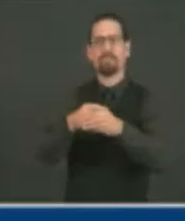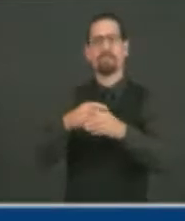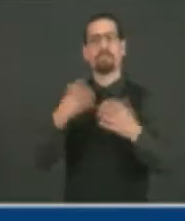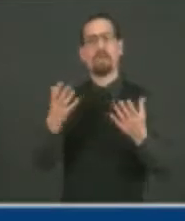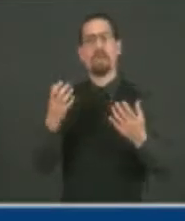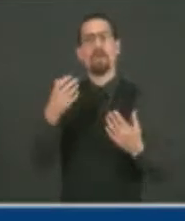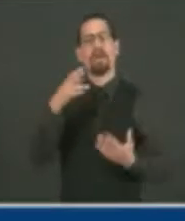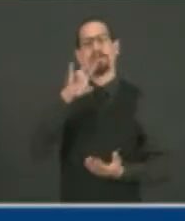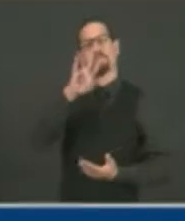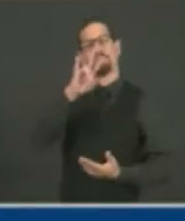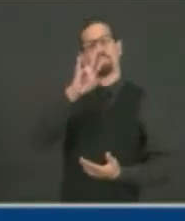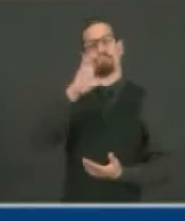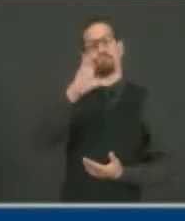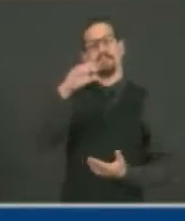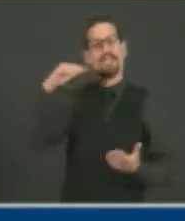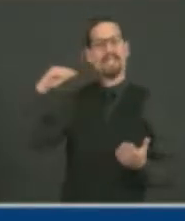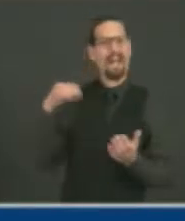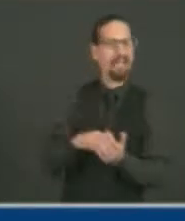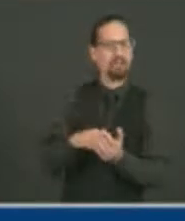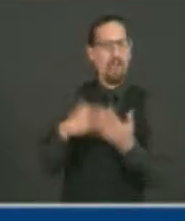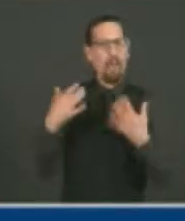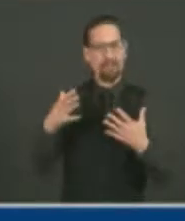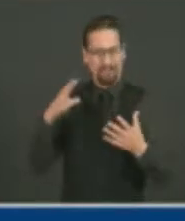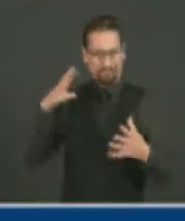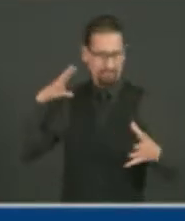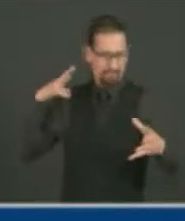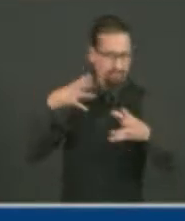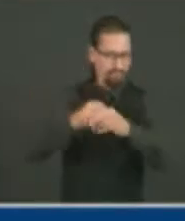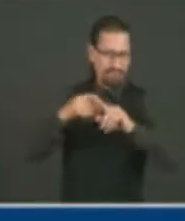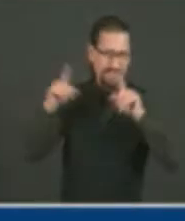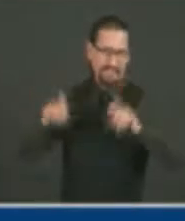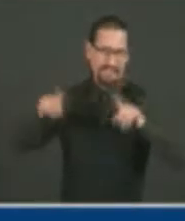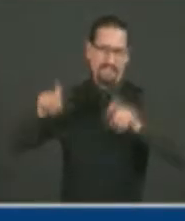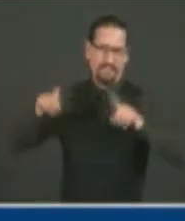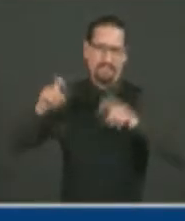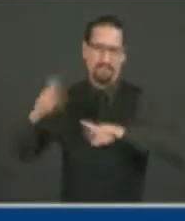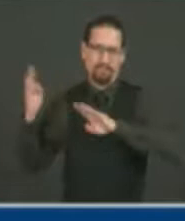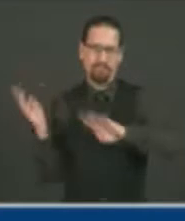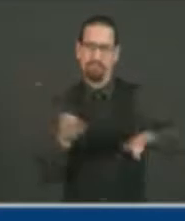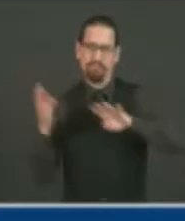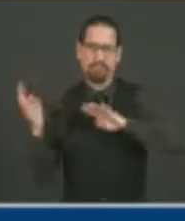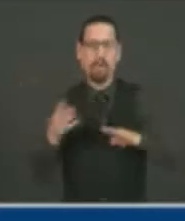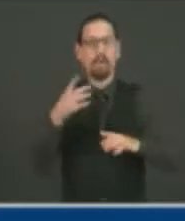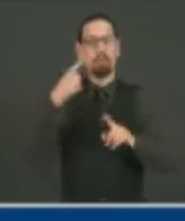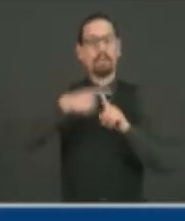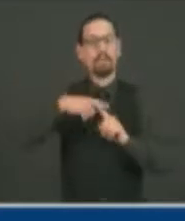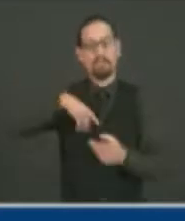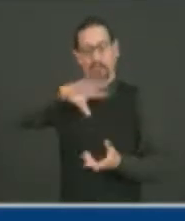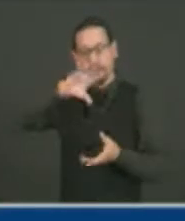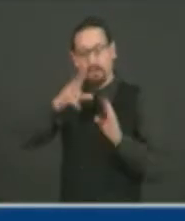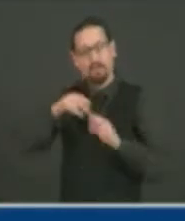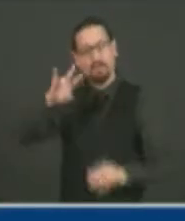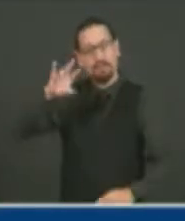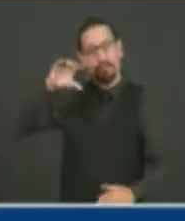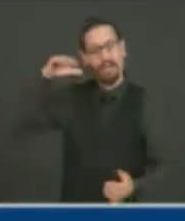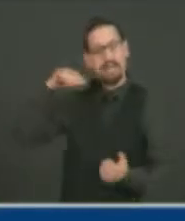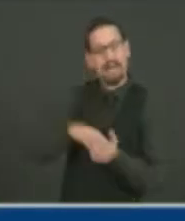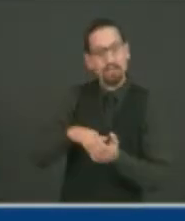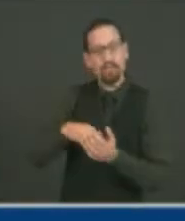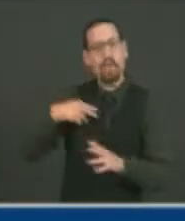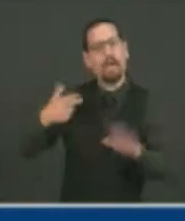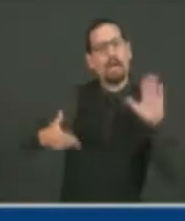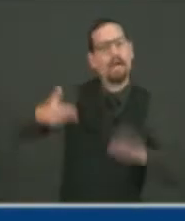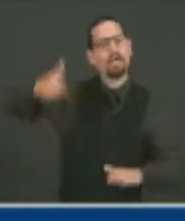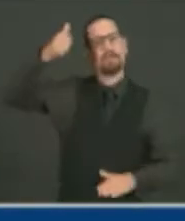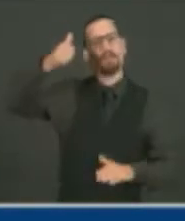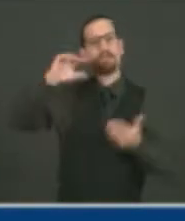our population. It's among the highest in America. To me, it feels like yesterday that we were trying to do a few